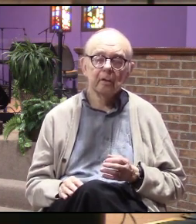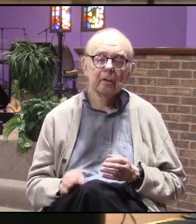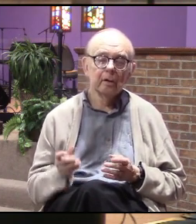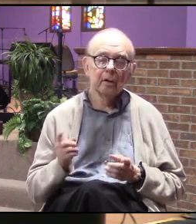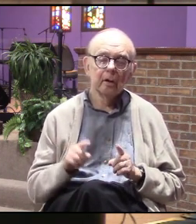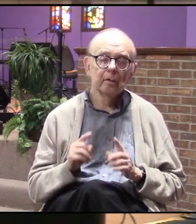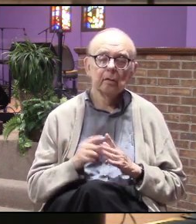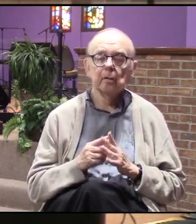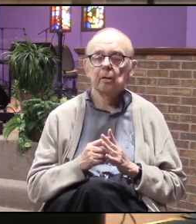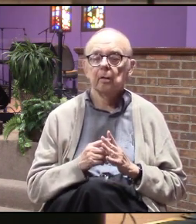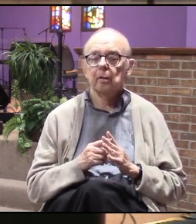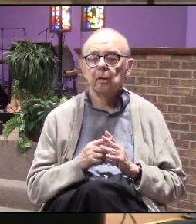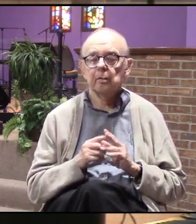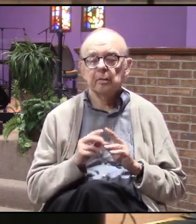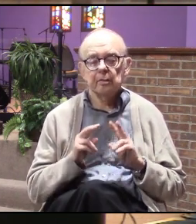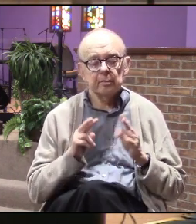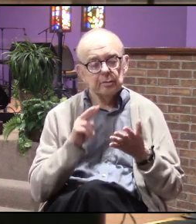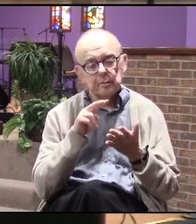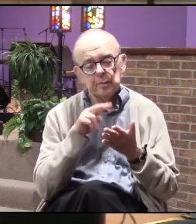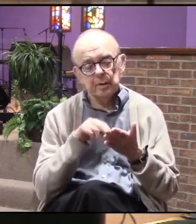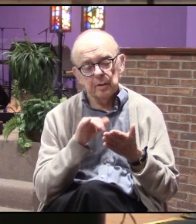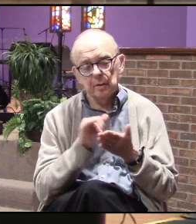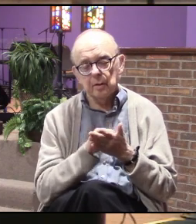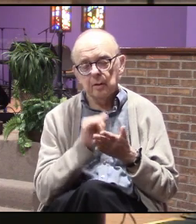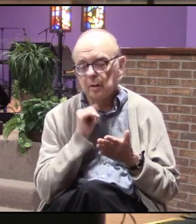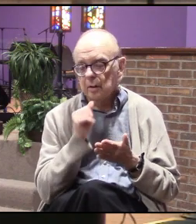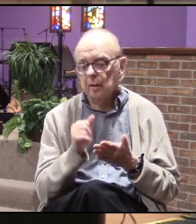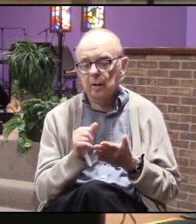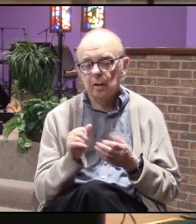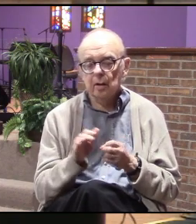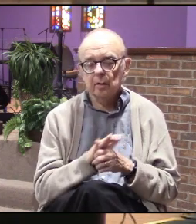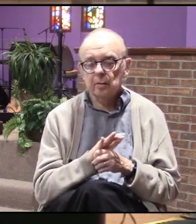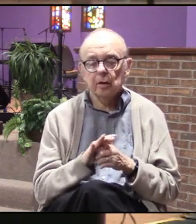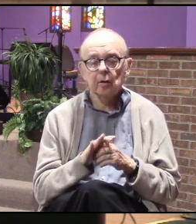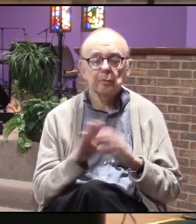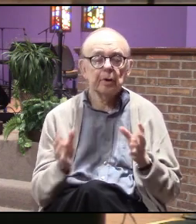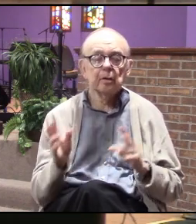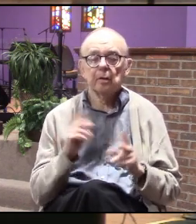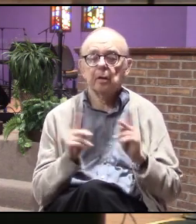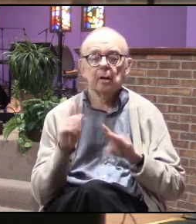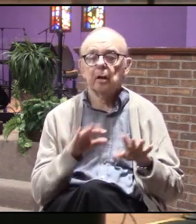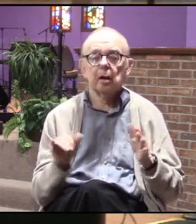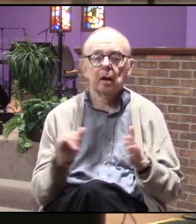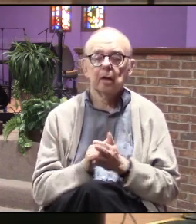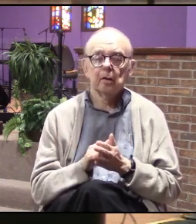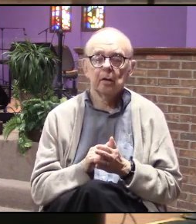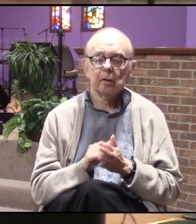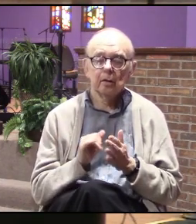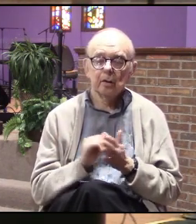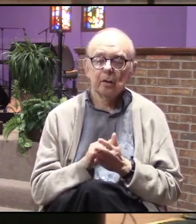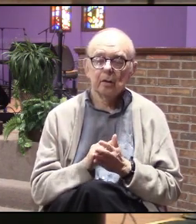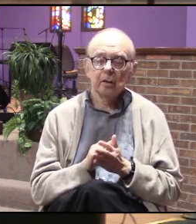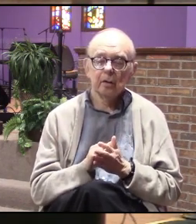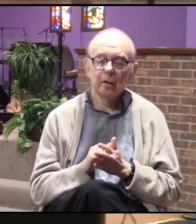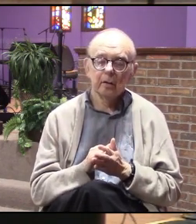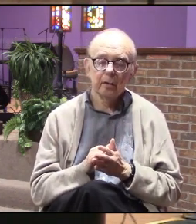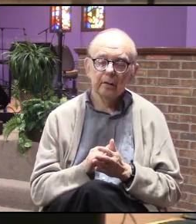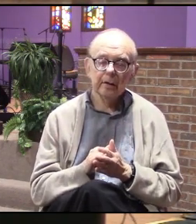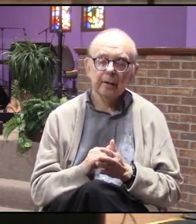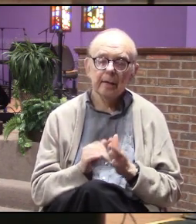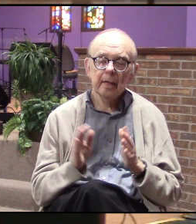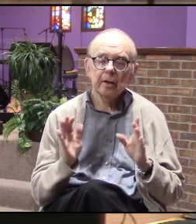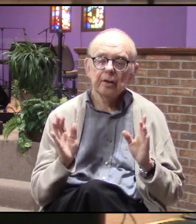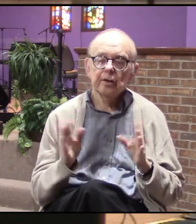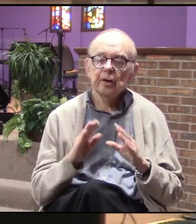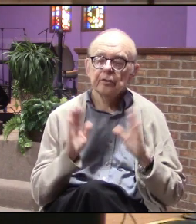So when you begin to look at this, this is not a whole bunch of people doing this. This is a singular practice